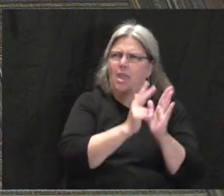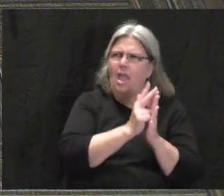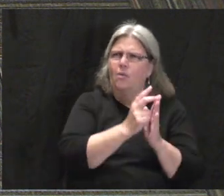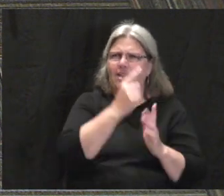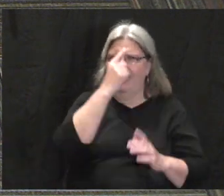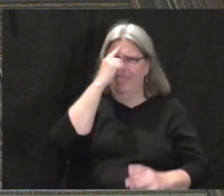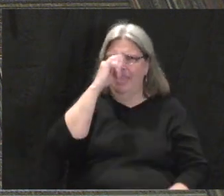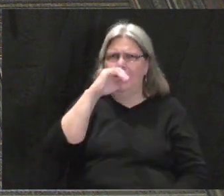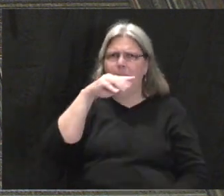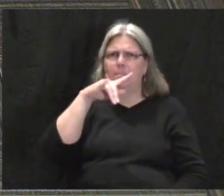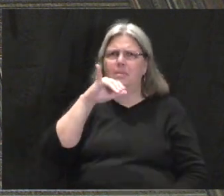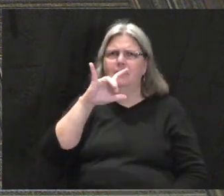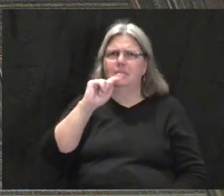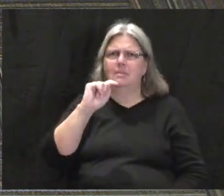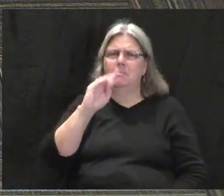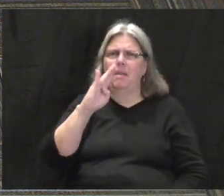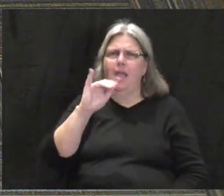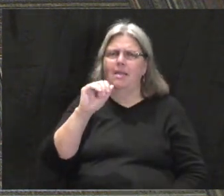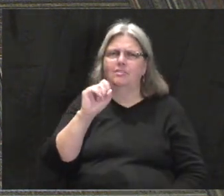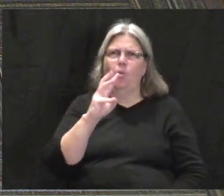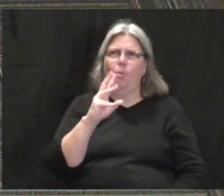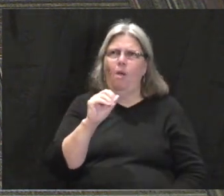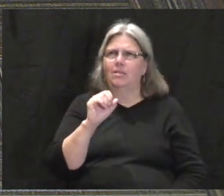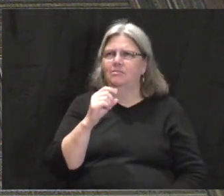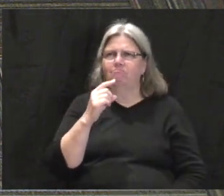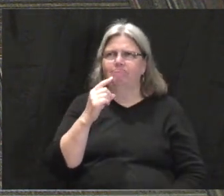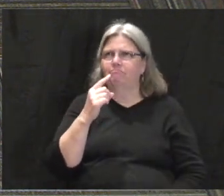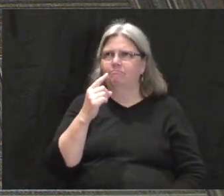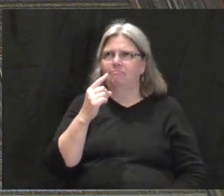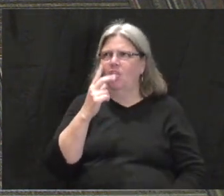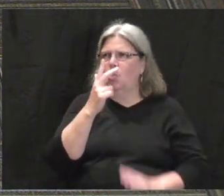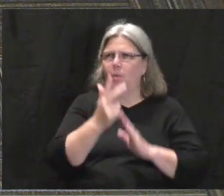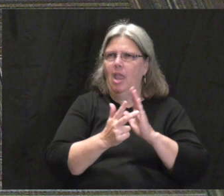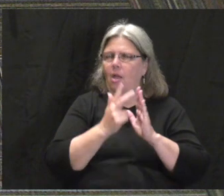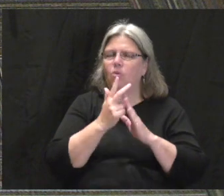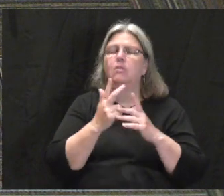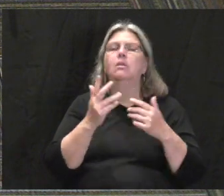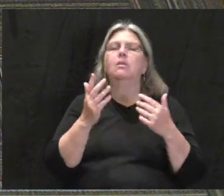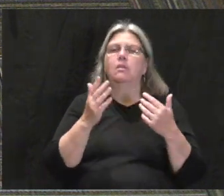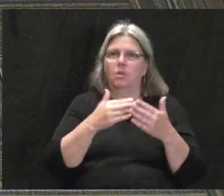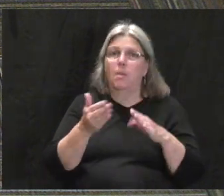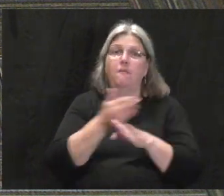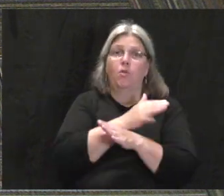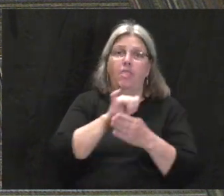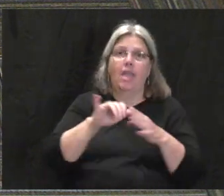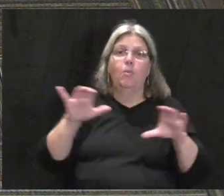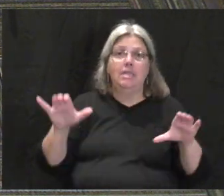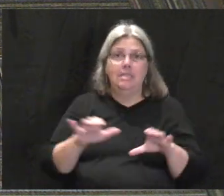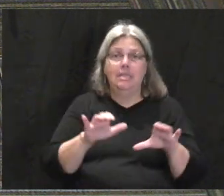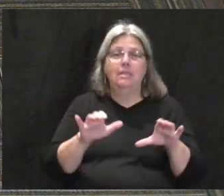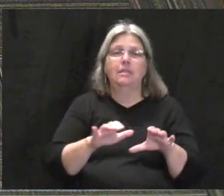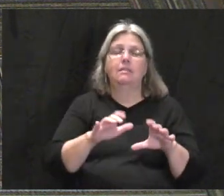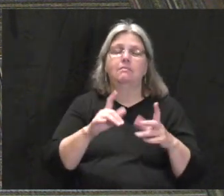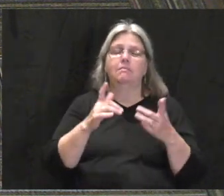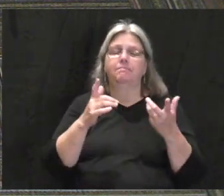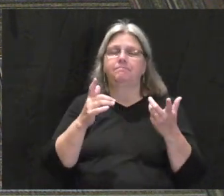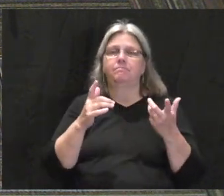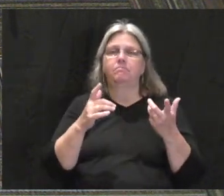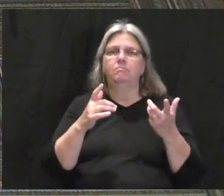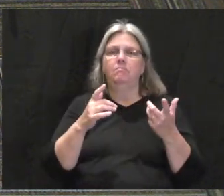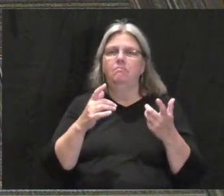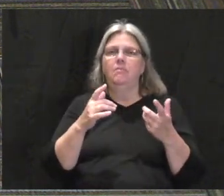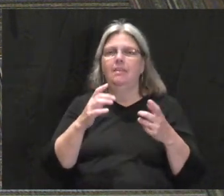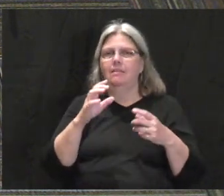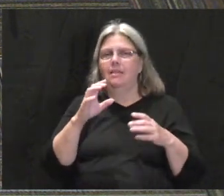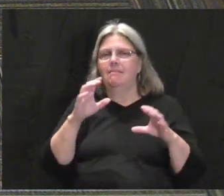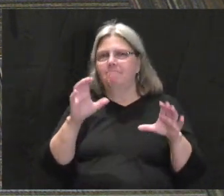was just it was a little, I don't know what it's, almost Pavlovian, I don't know. It literally, you look at,